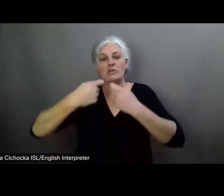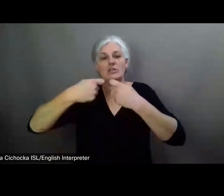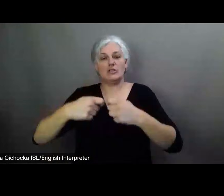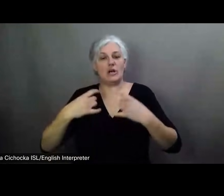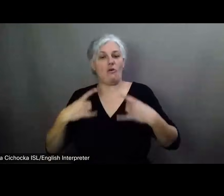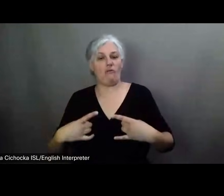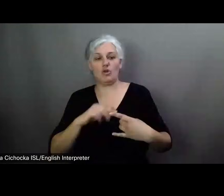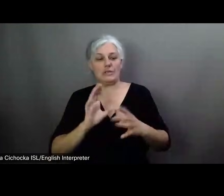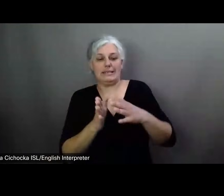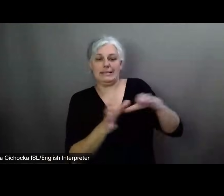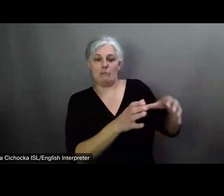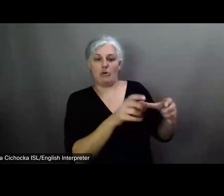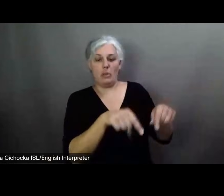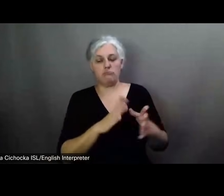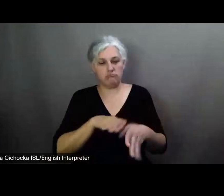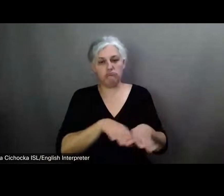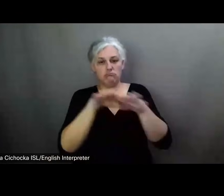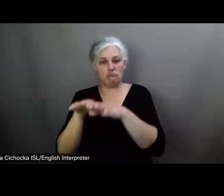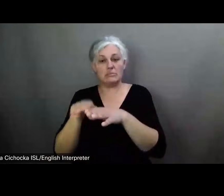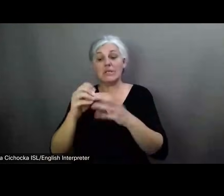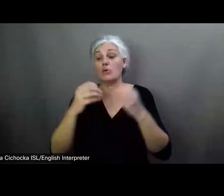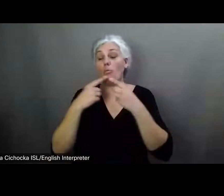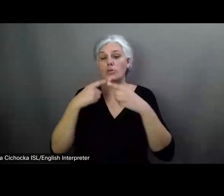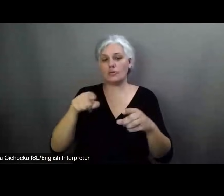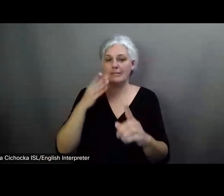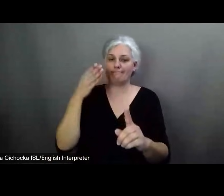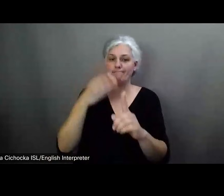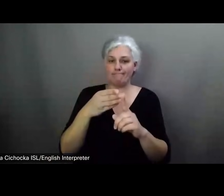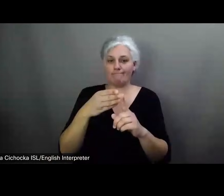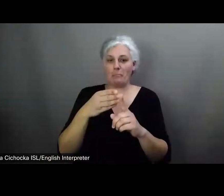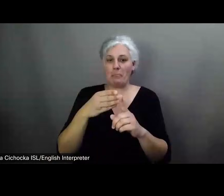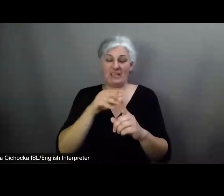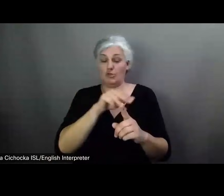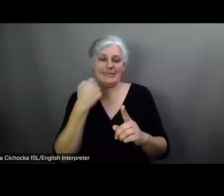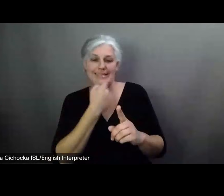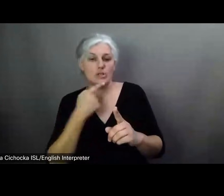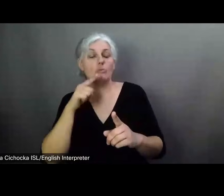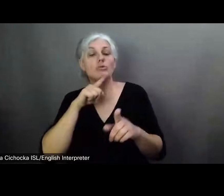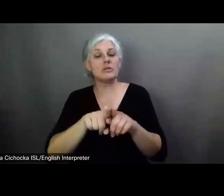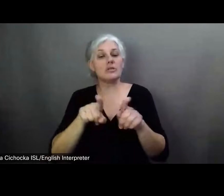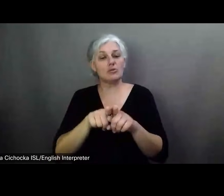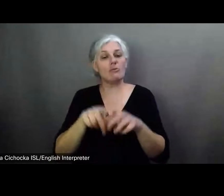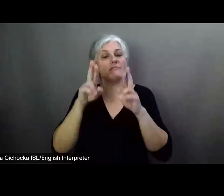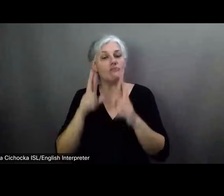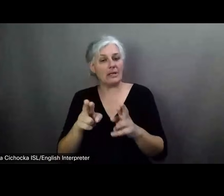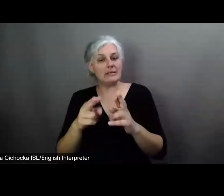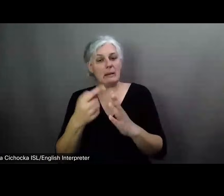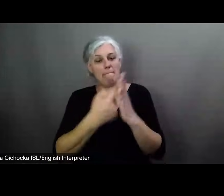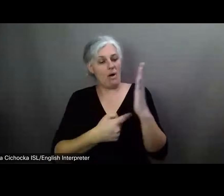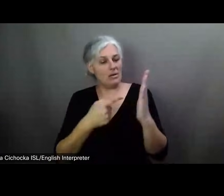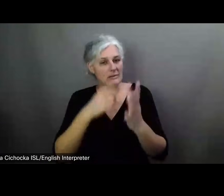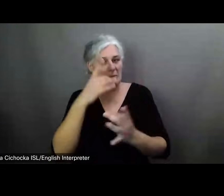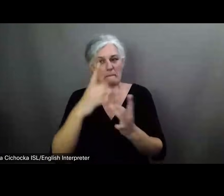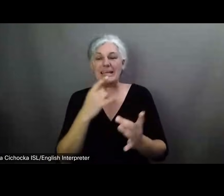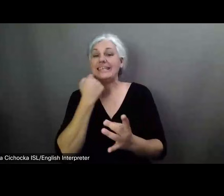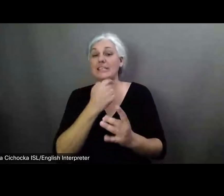division. That isn't to say open disclosure is easy. It's not easy, but it's also right. And I believe this policy will make it easier